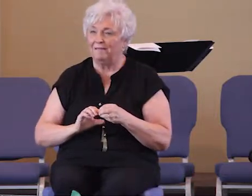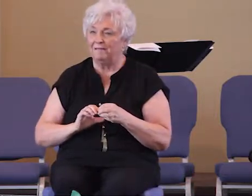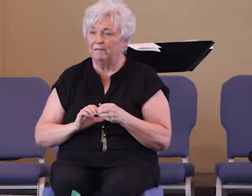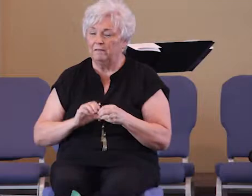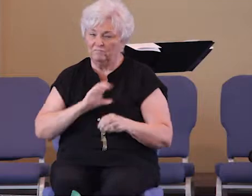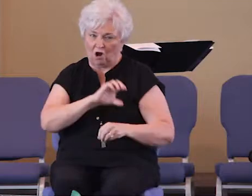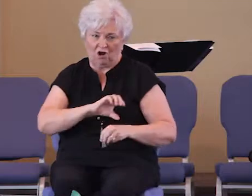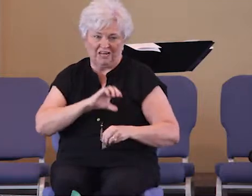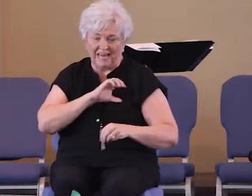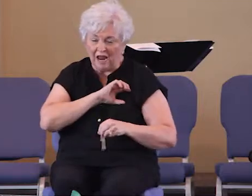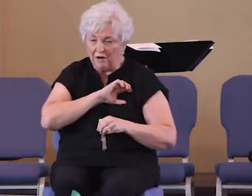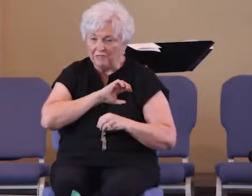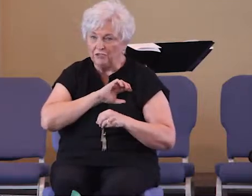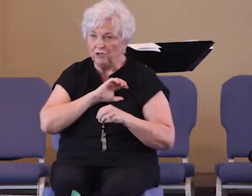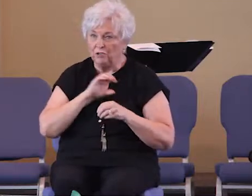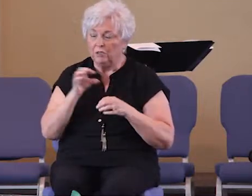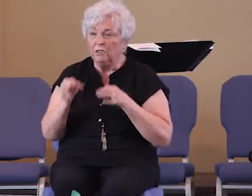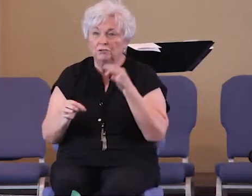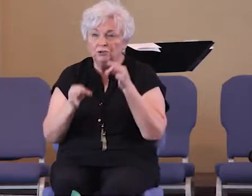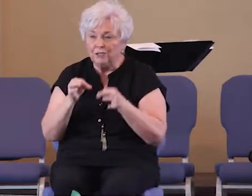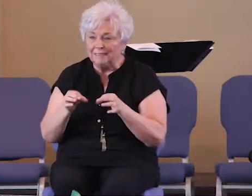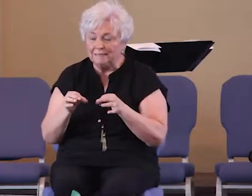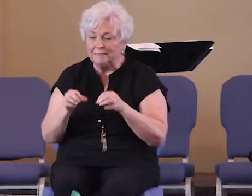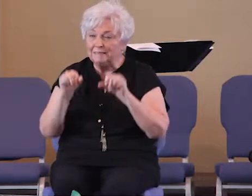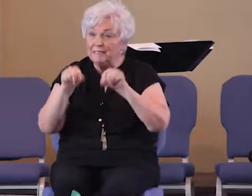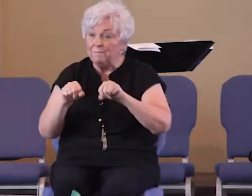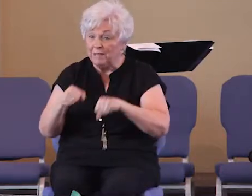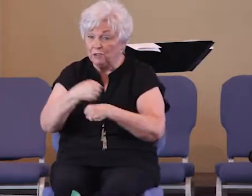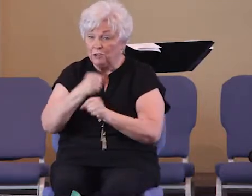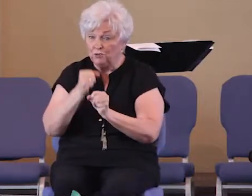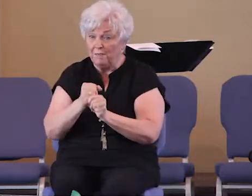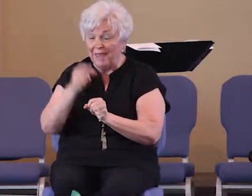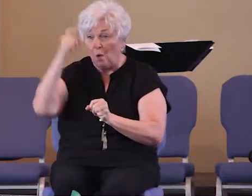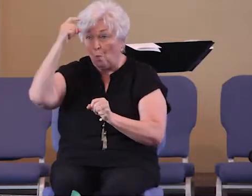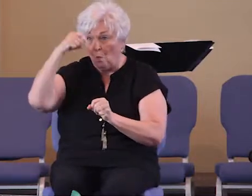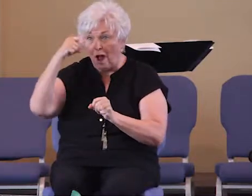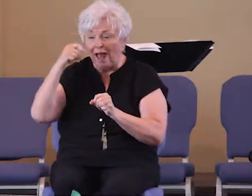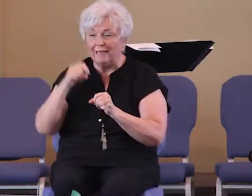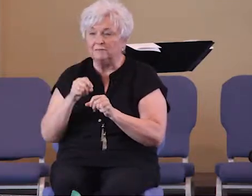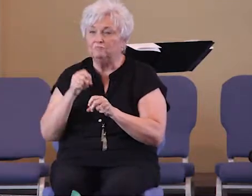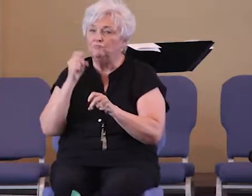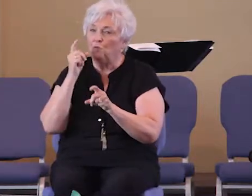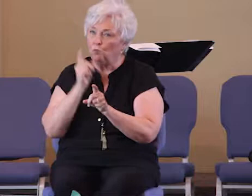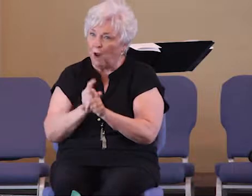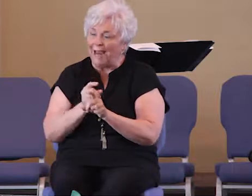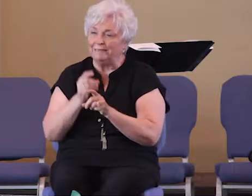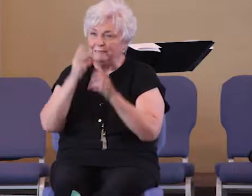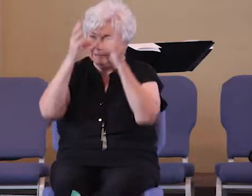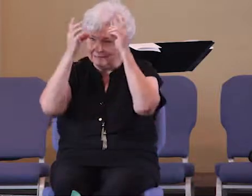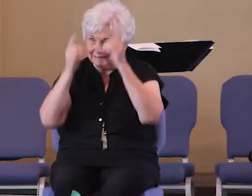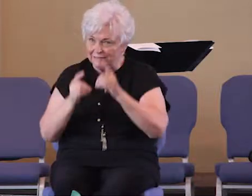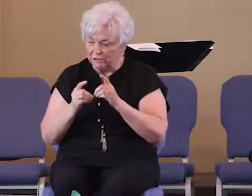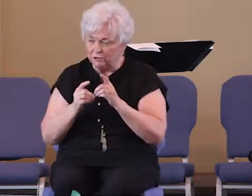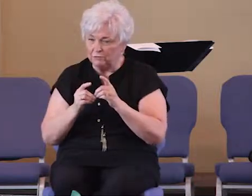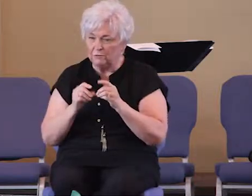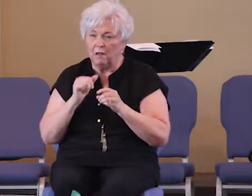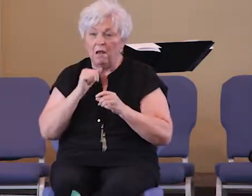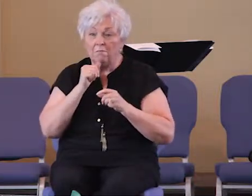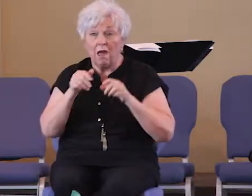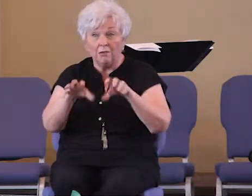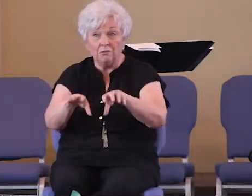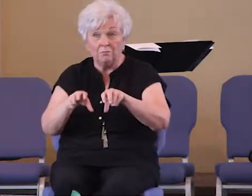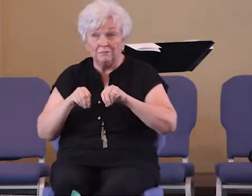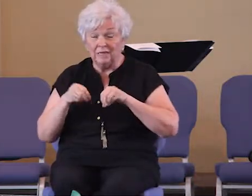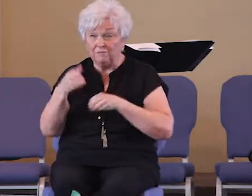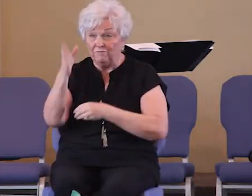the ability to make wise, sound decisions. And to not accept that from God, not to accept it from the people He puts in our